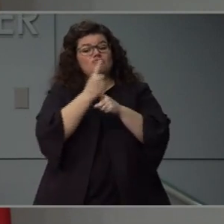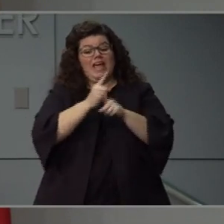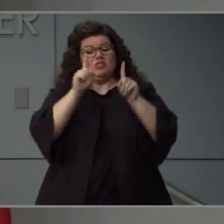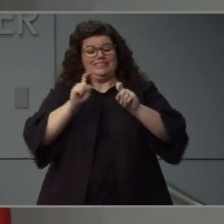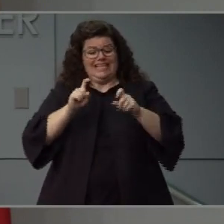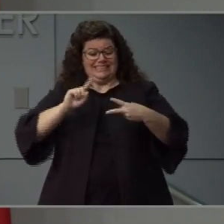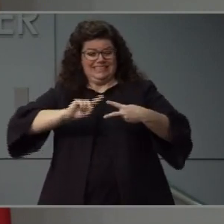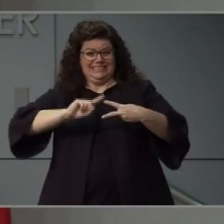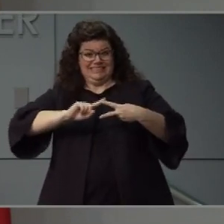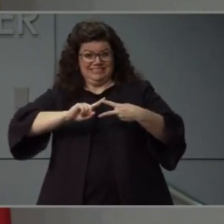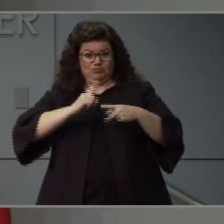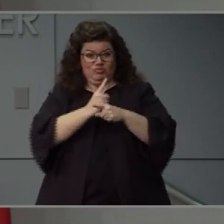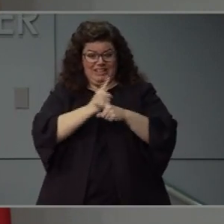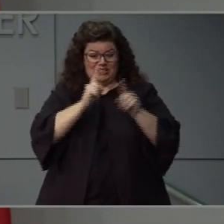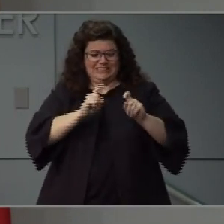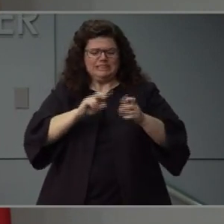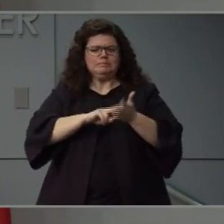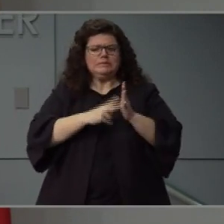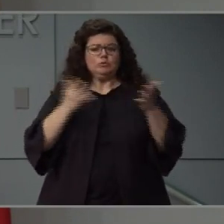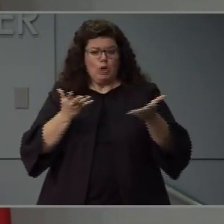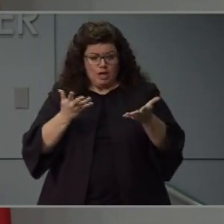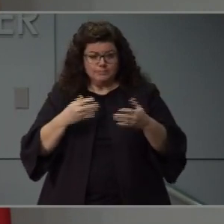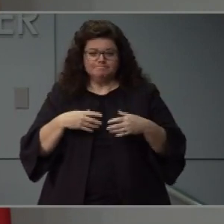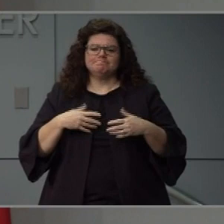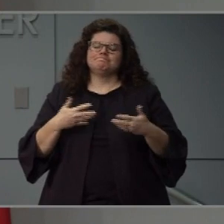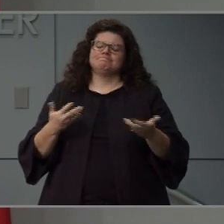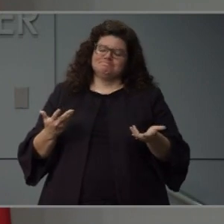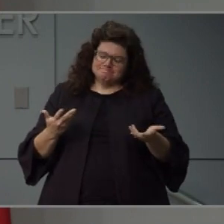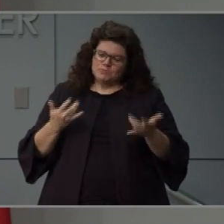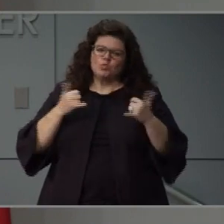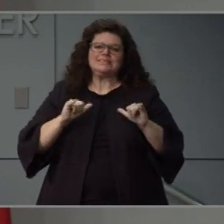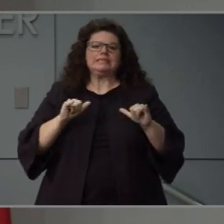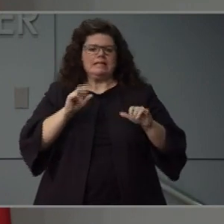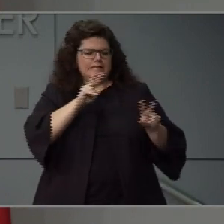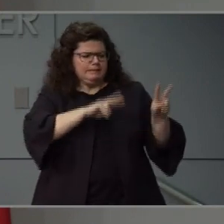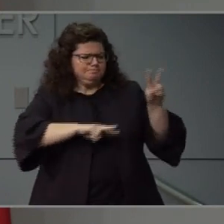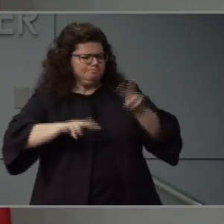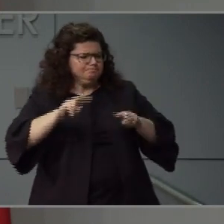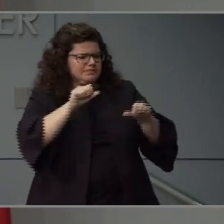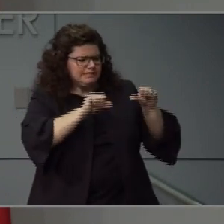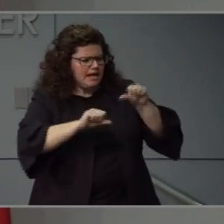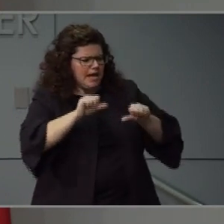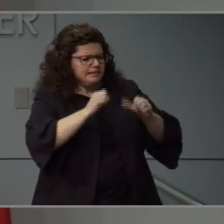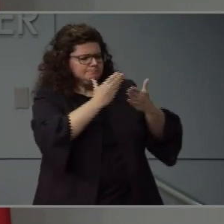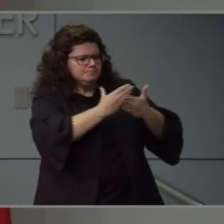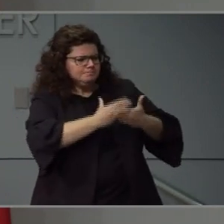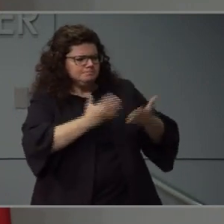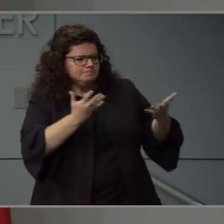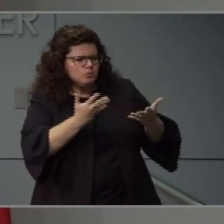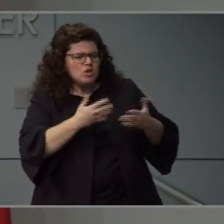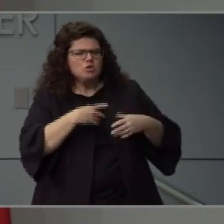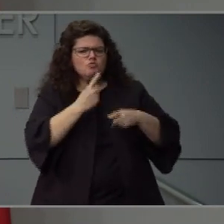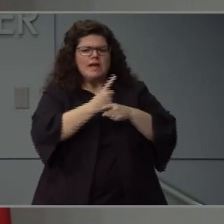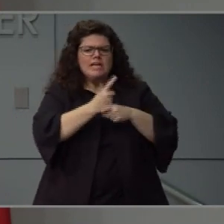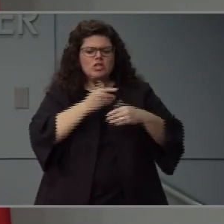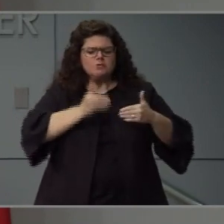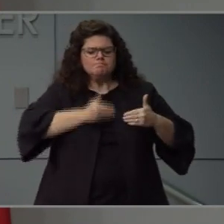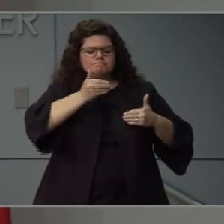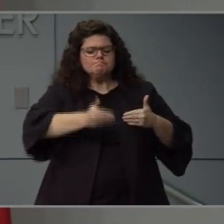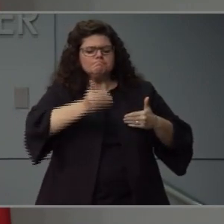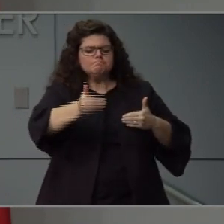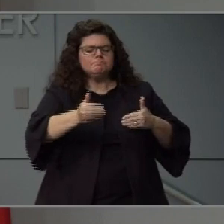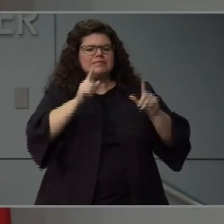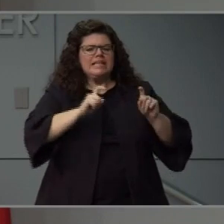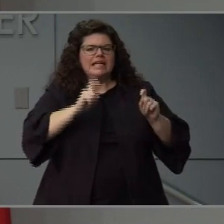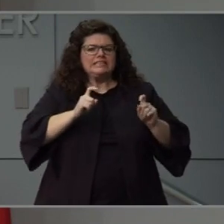are still looking at the science to understand what does regular testing mean? What is that interval